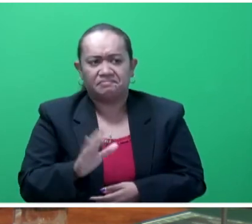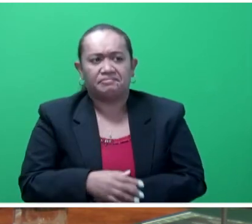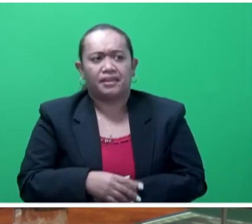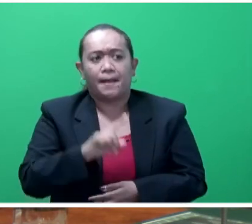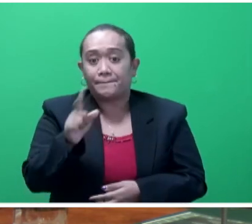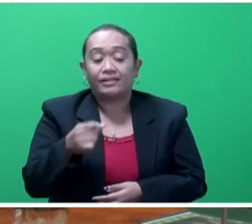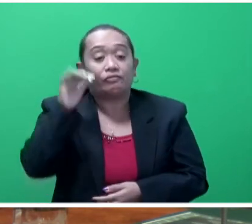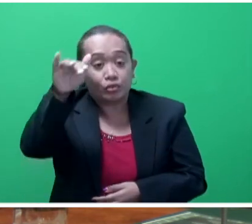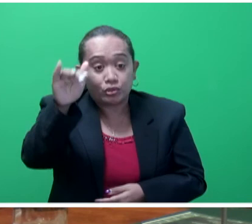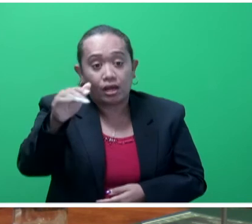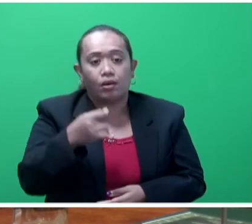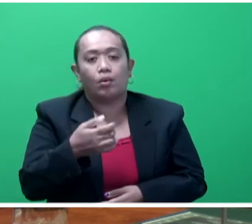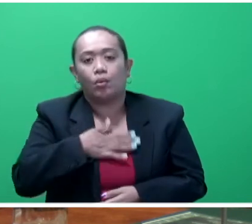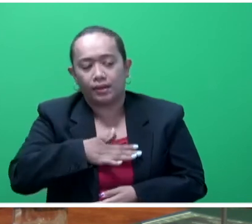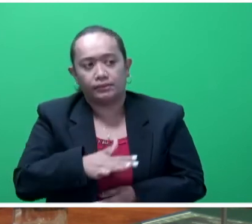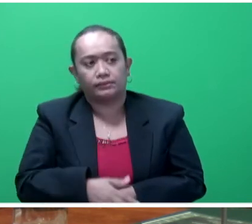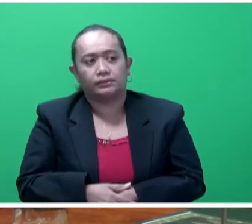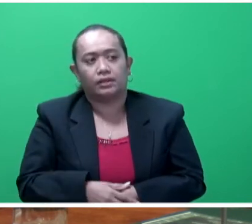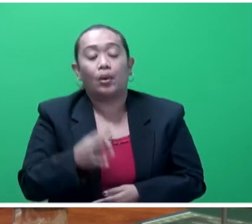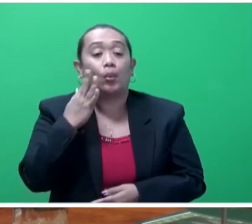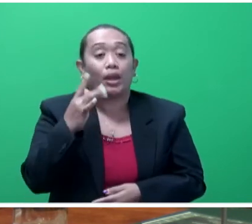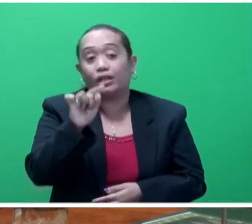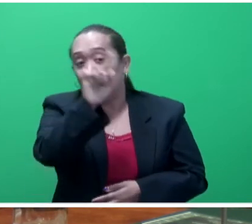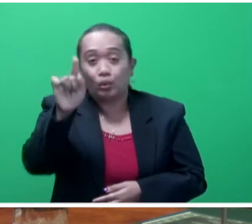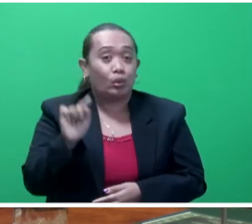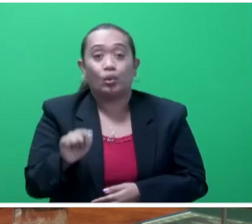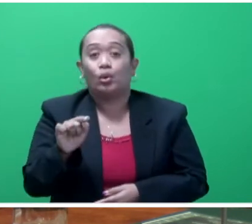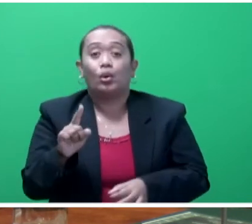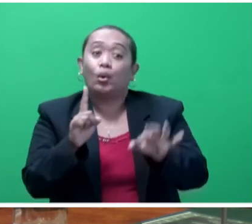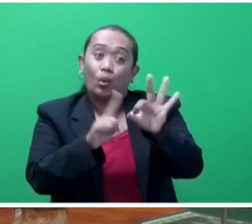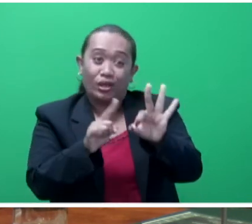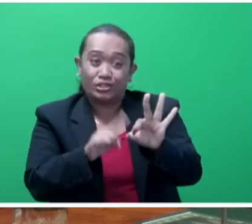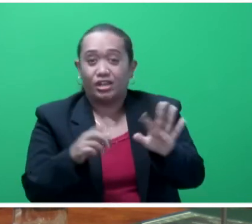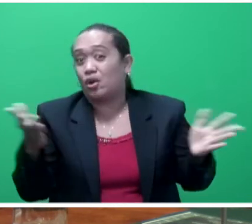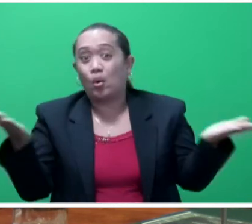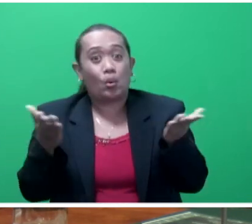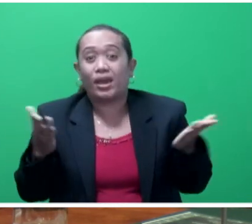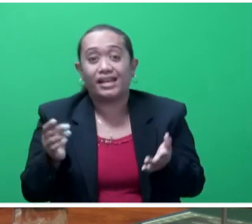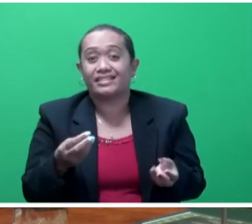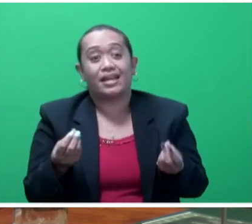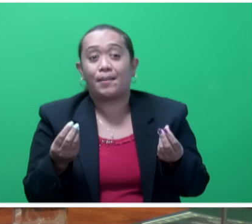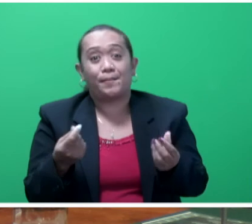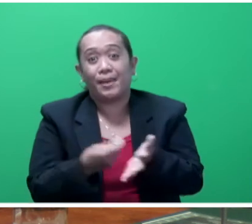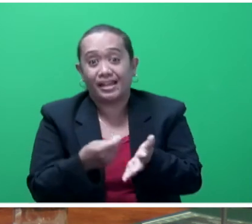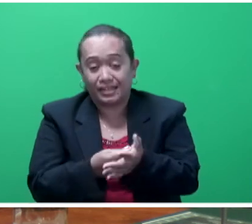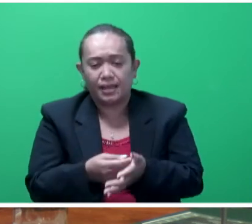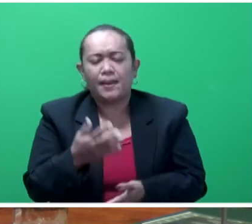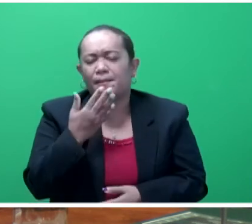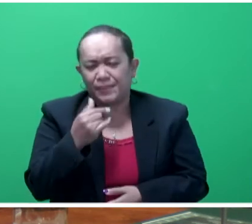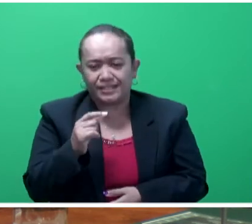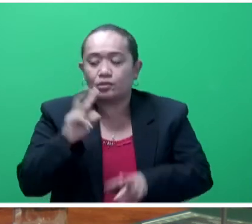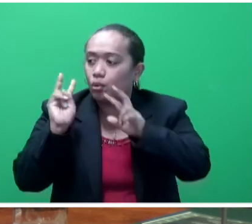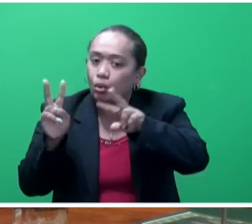the members that whenever you question where is the money, where is this unprecedented economic growth, please look